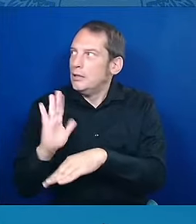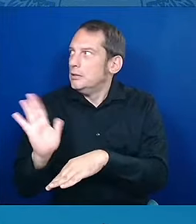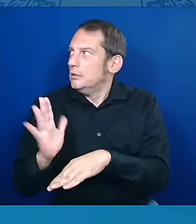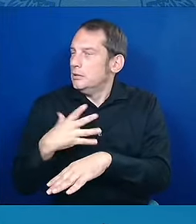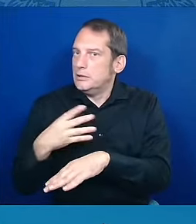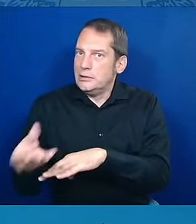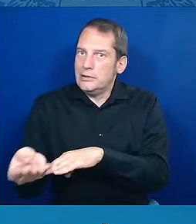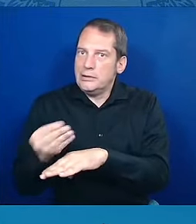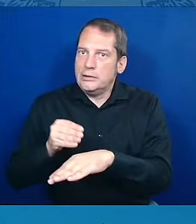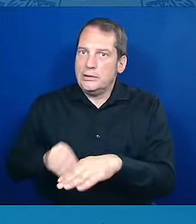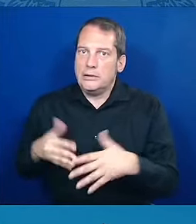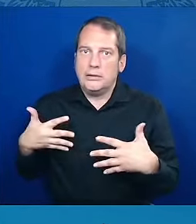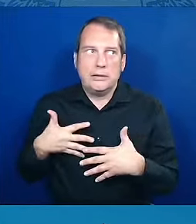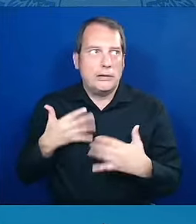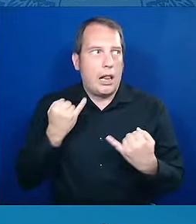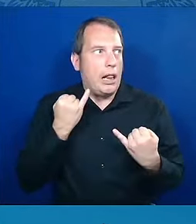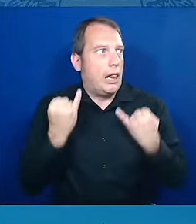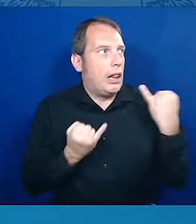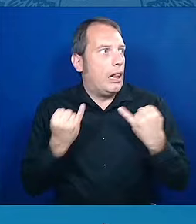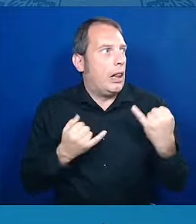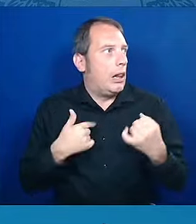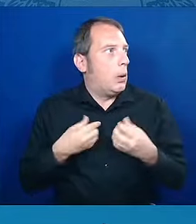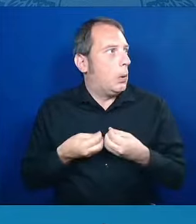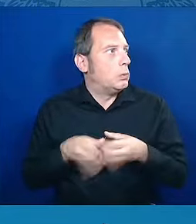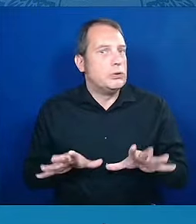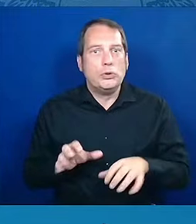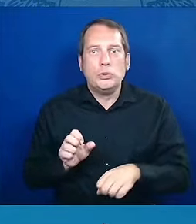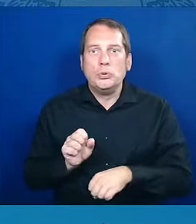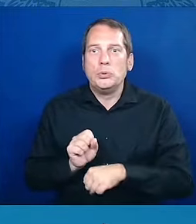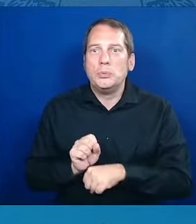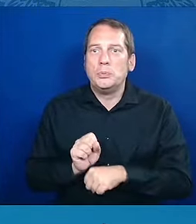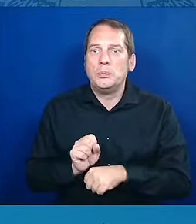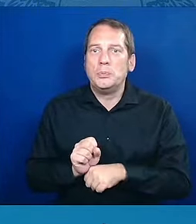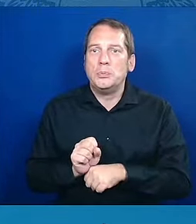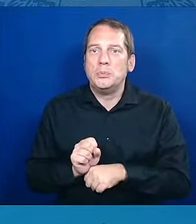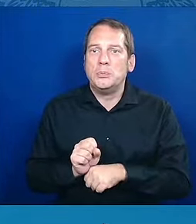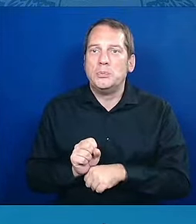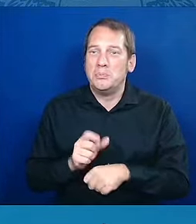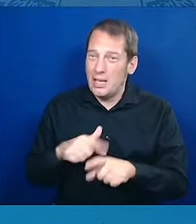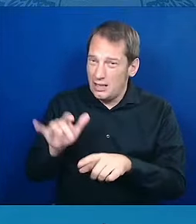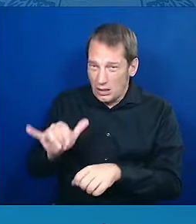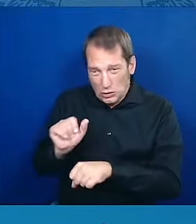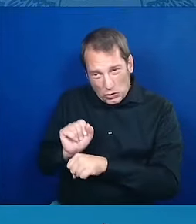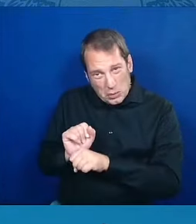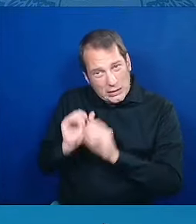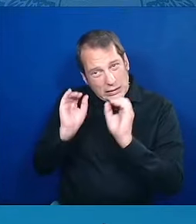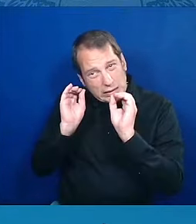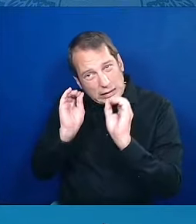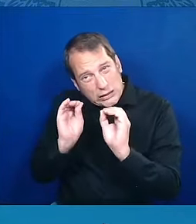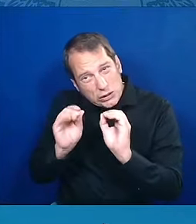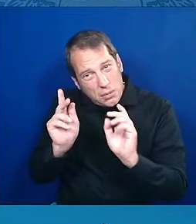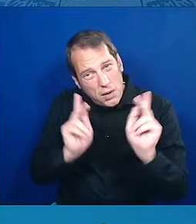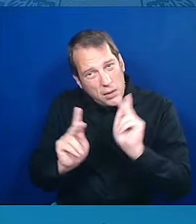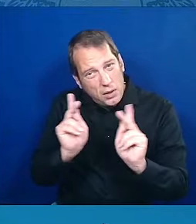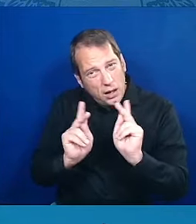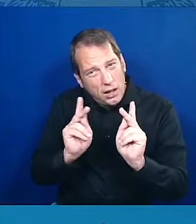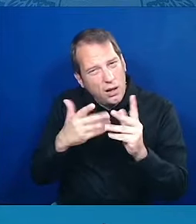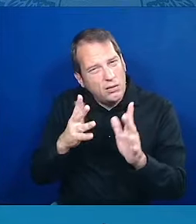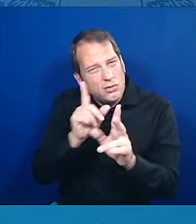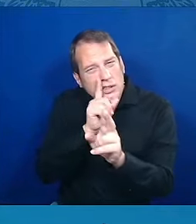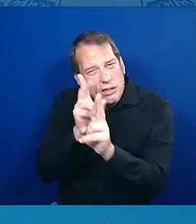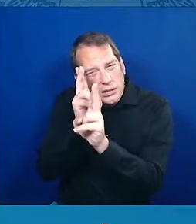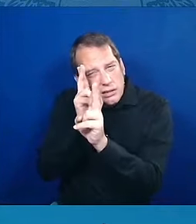noble of work, teaching other people's children. And God knows we don't pay you enough as it is.